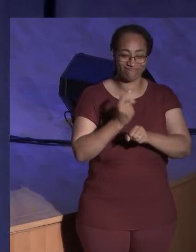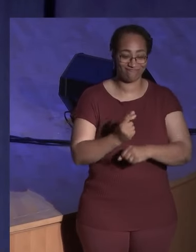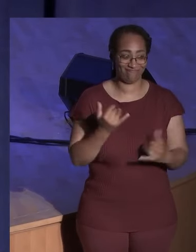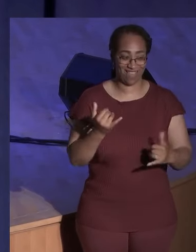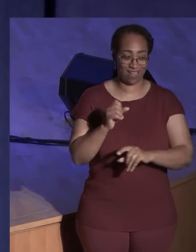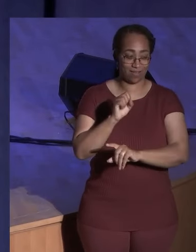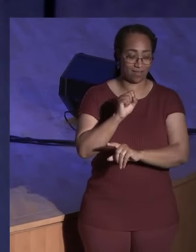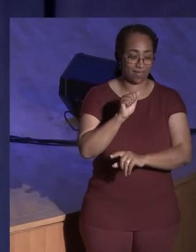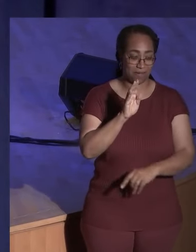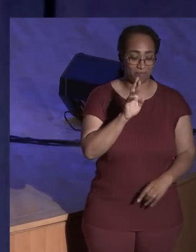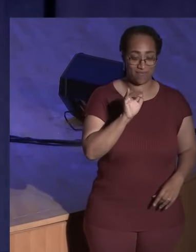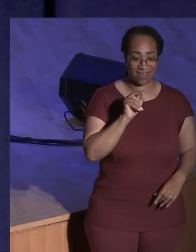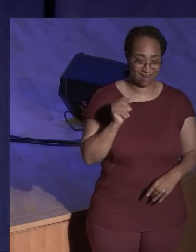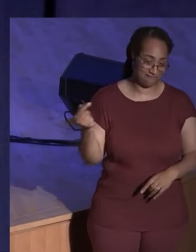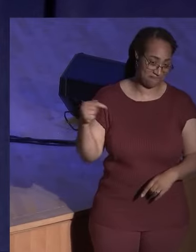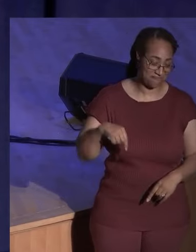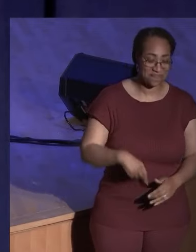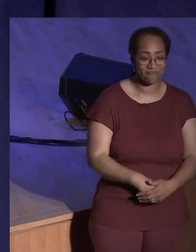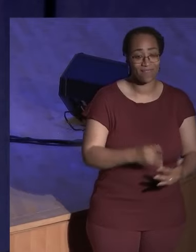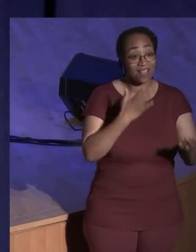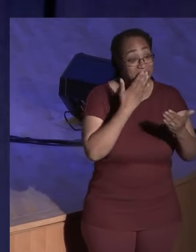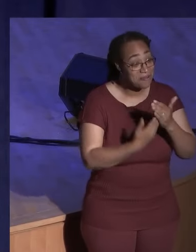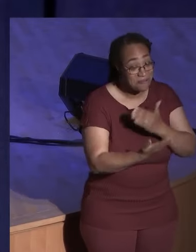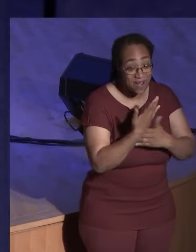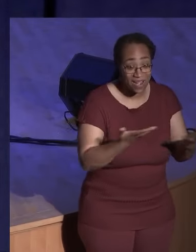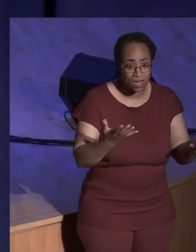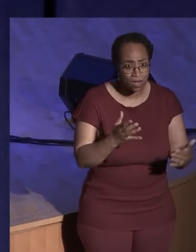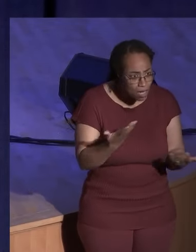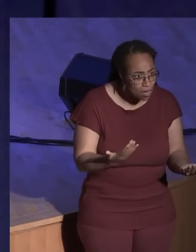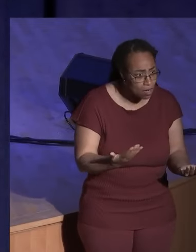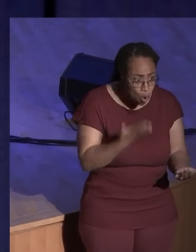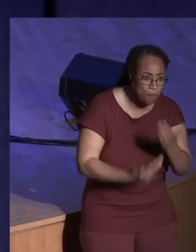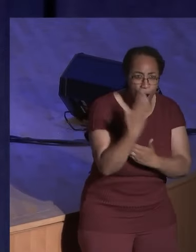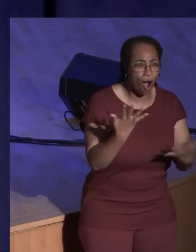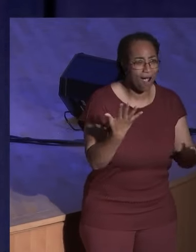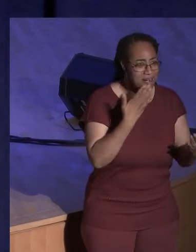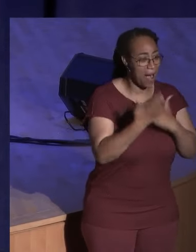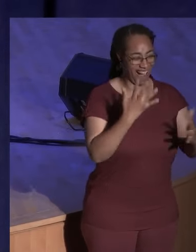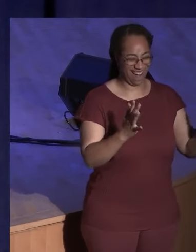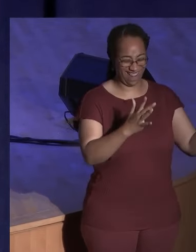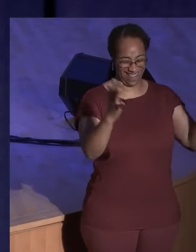Good morning. Oh my. Good morning. Wow, that's better.